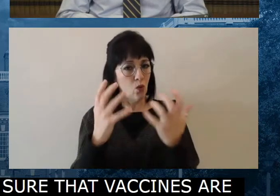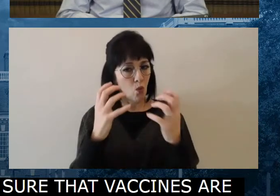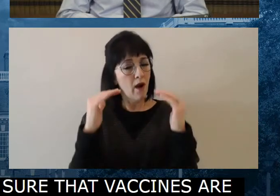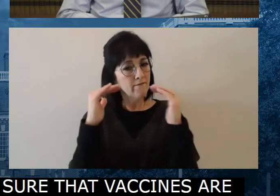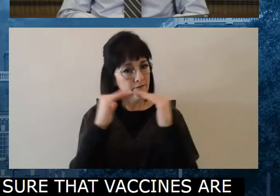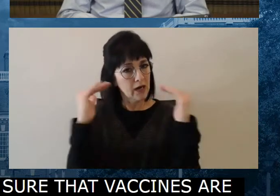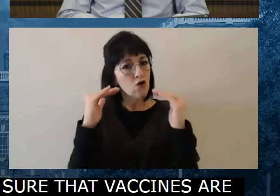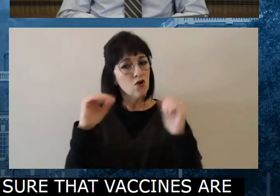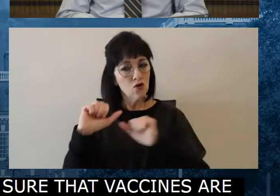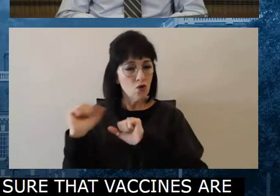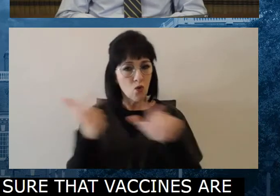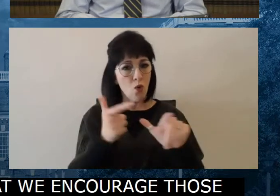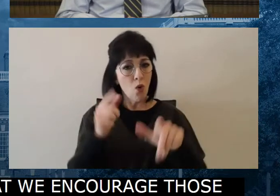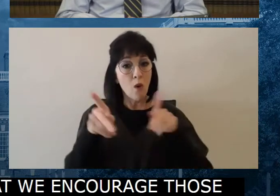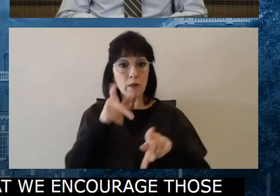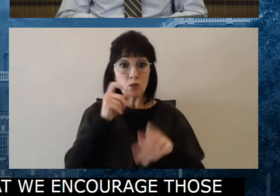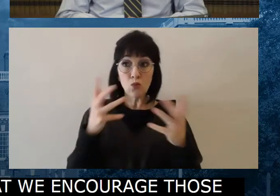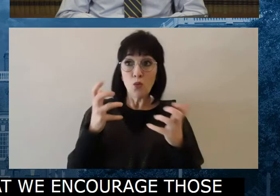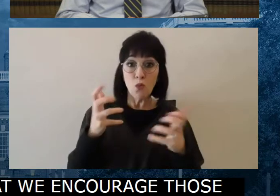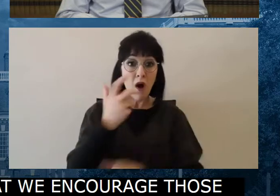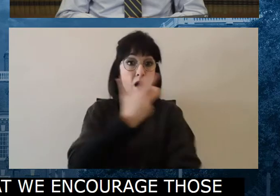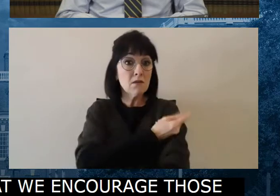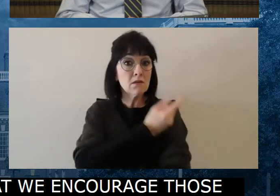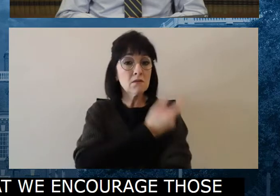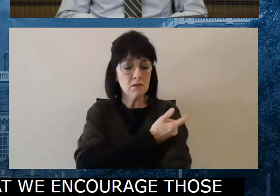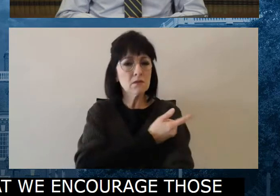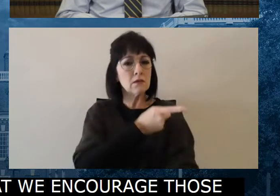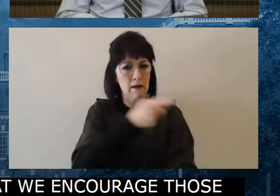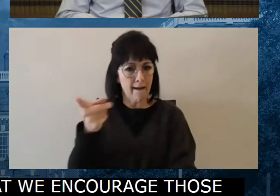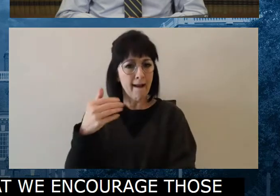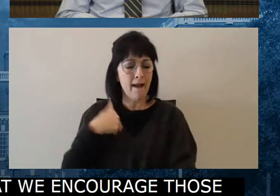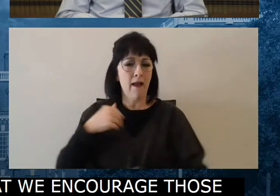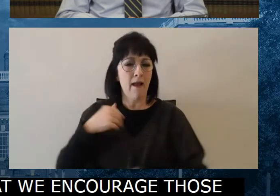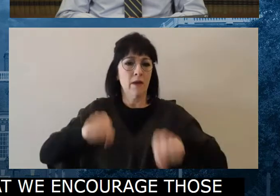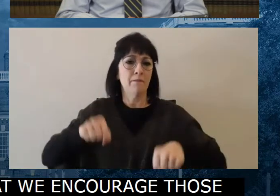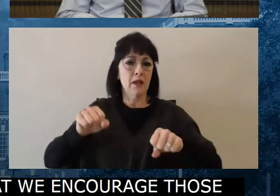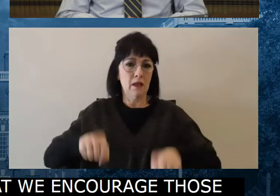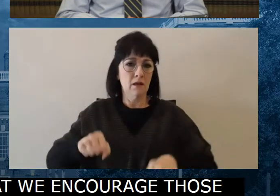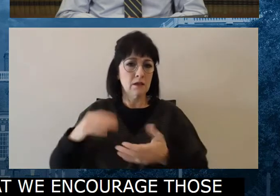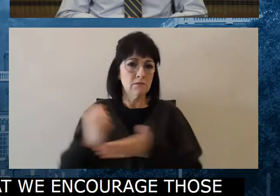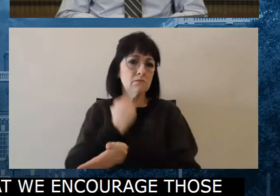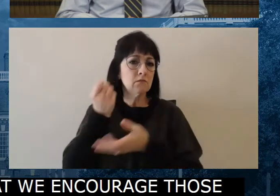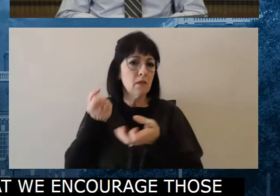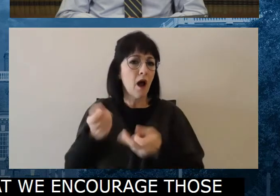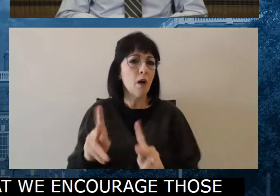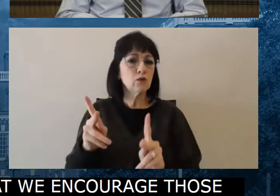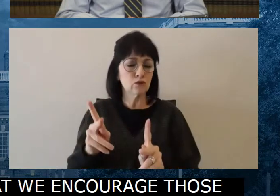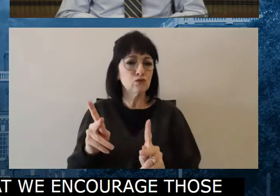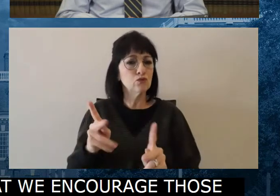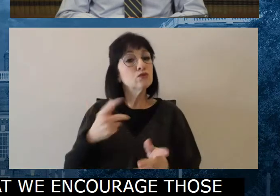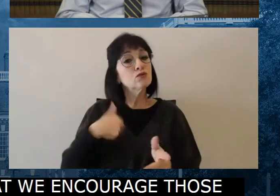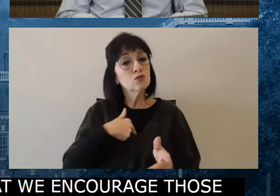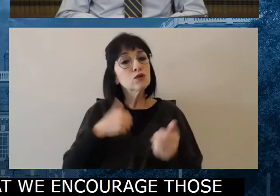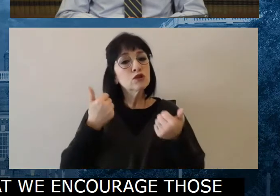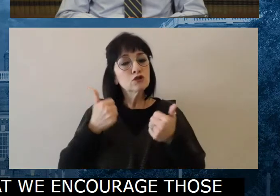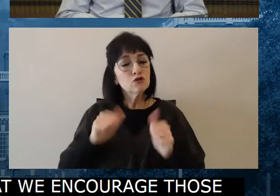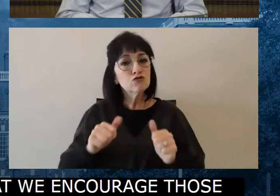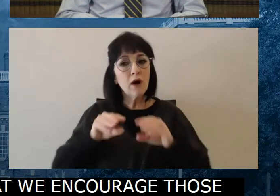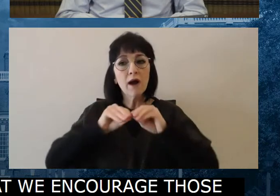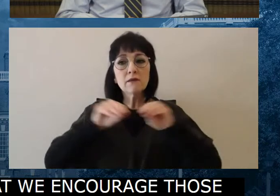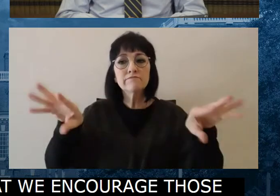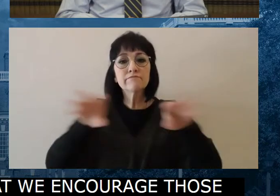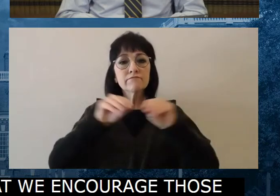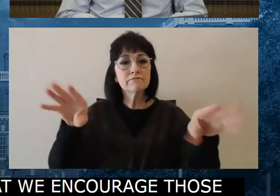risk to get vaccinated, trying to get the message out with all our trusted partners that